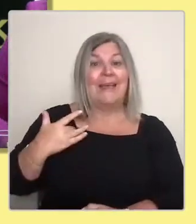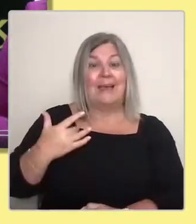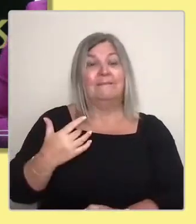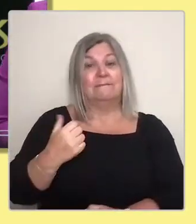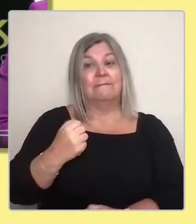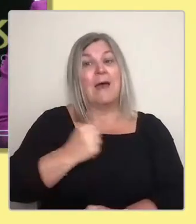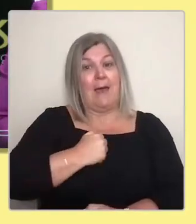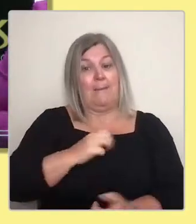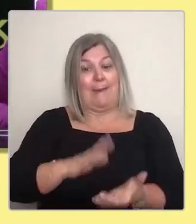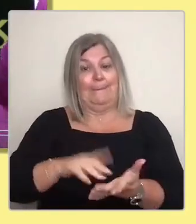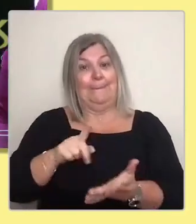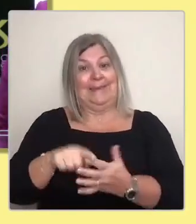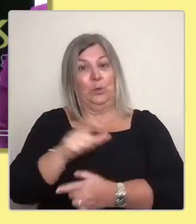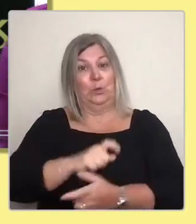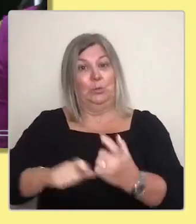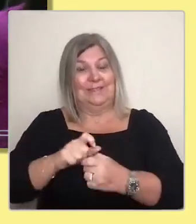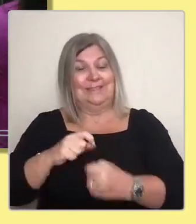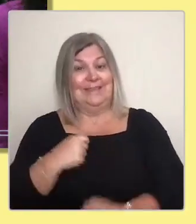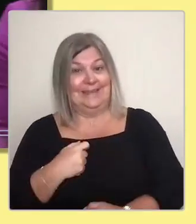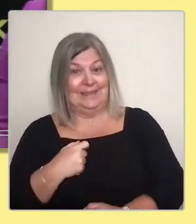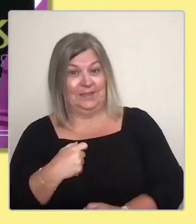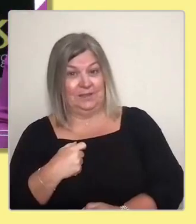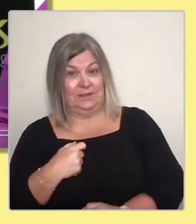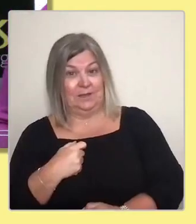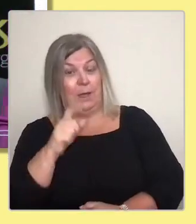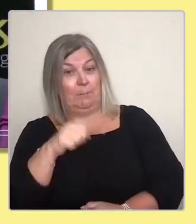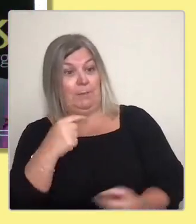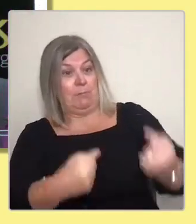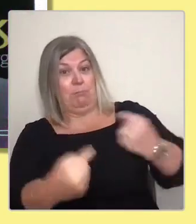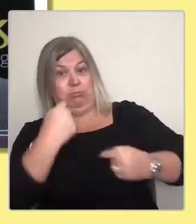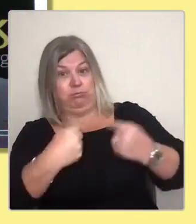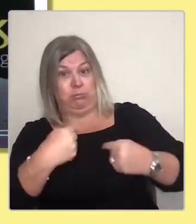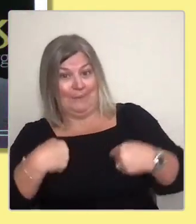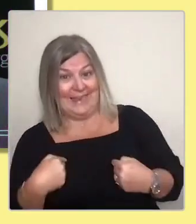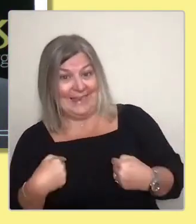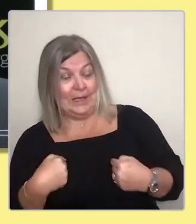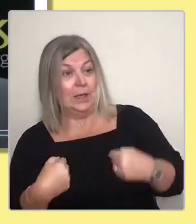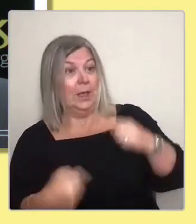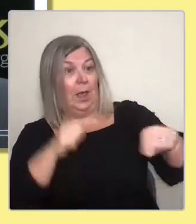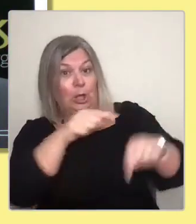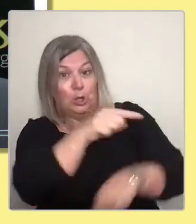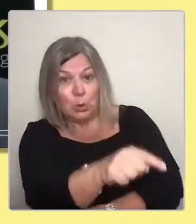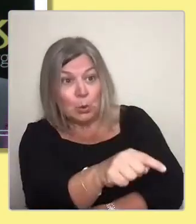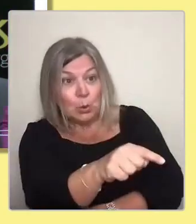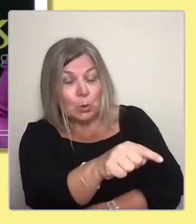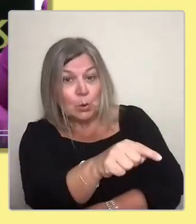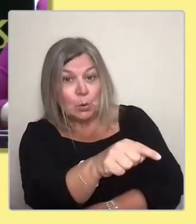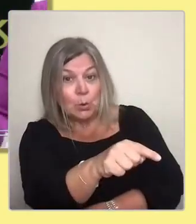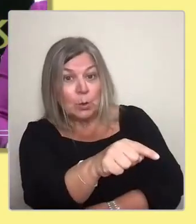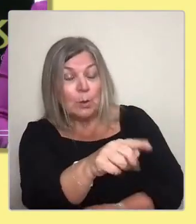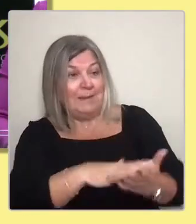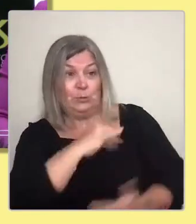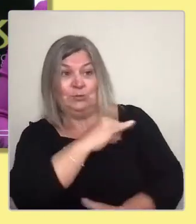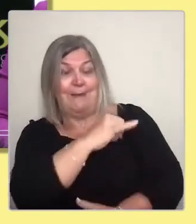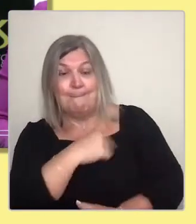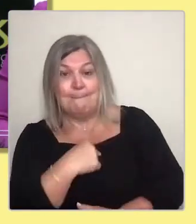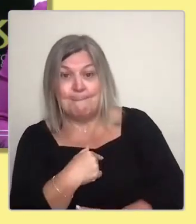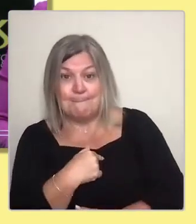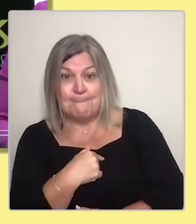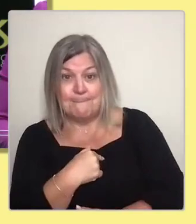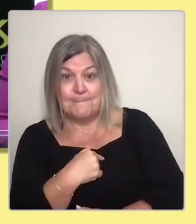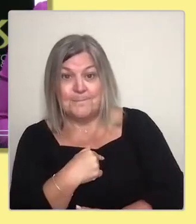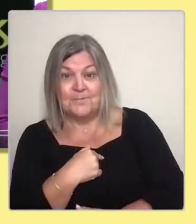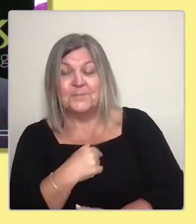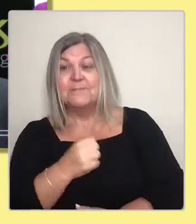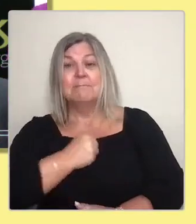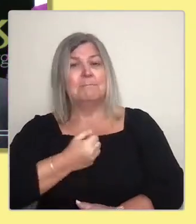your rights, they come after my rights. If they come after you, they're coming after me, right? Because my rights do not live